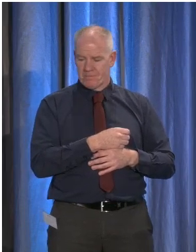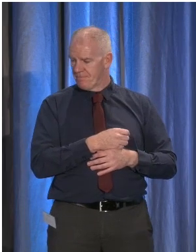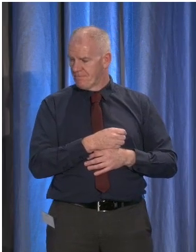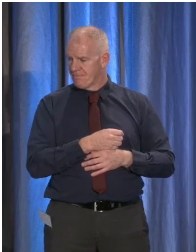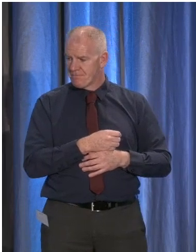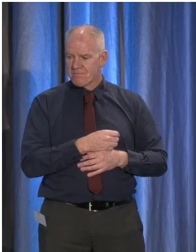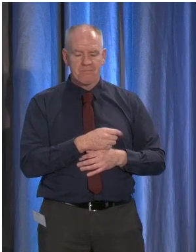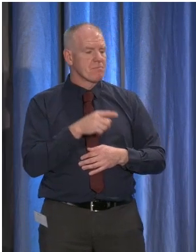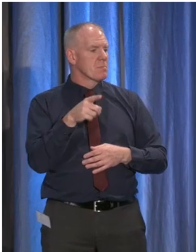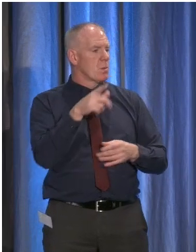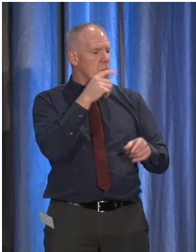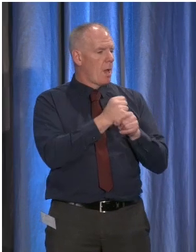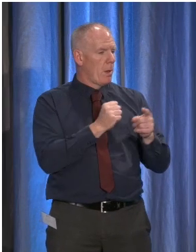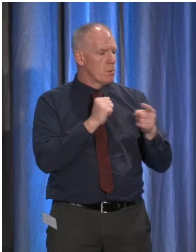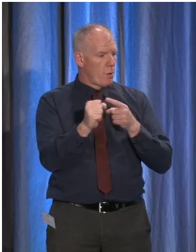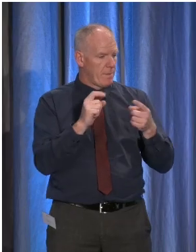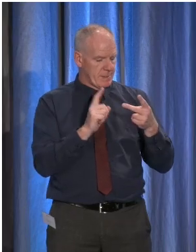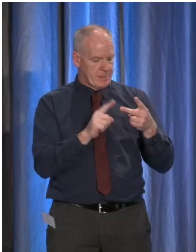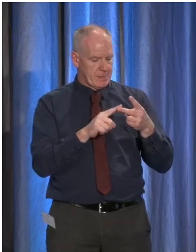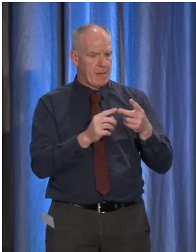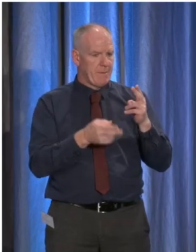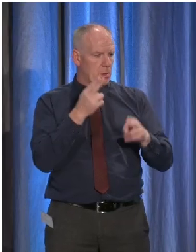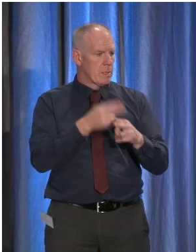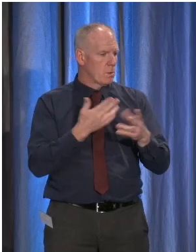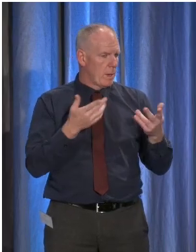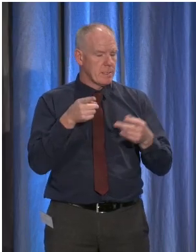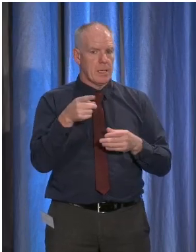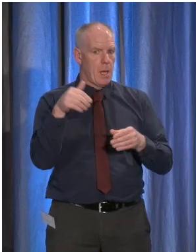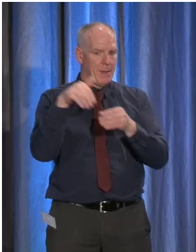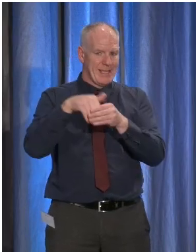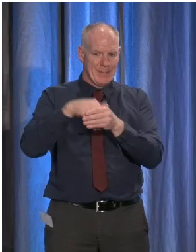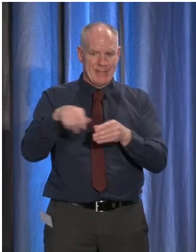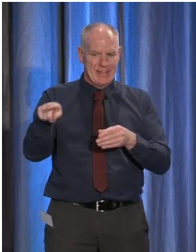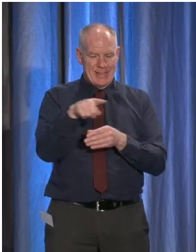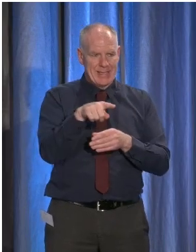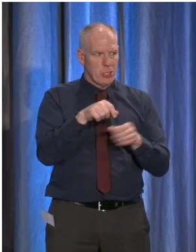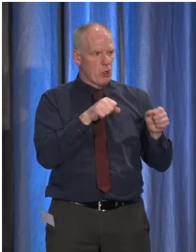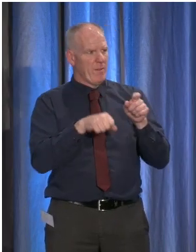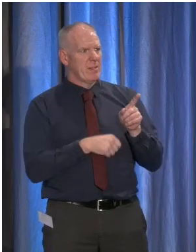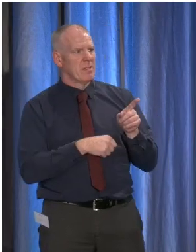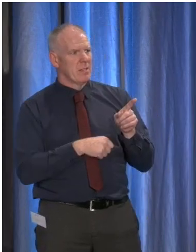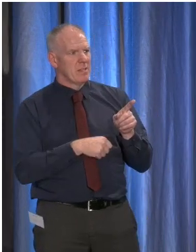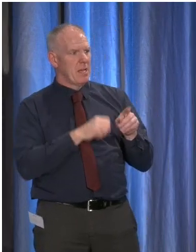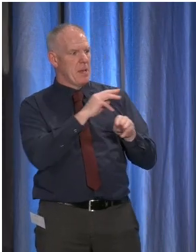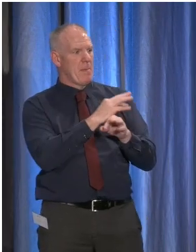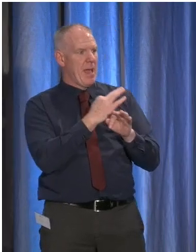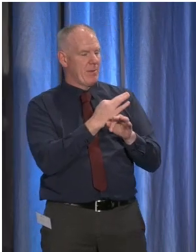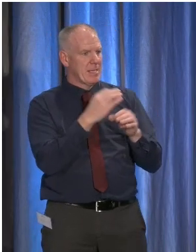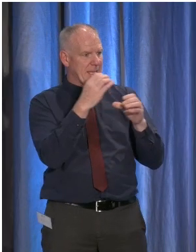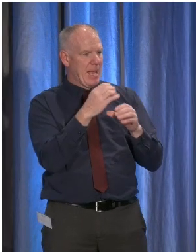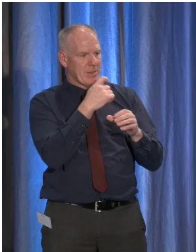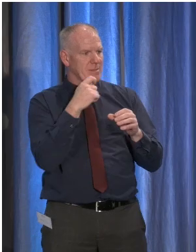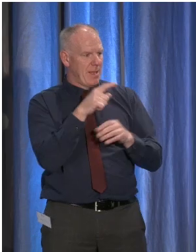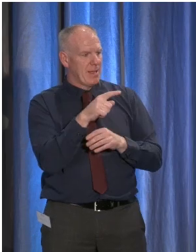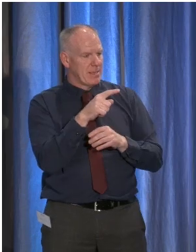In relation to services, we found that participants were describing, parents, carers were